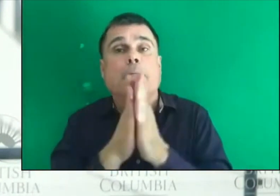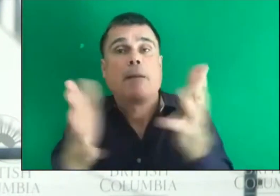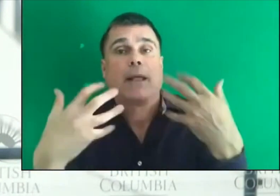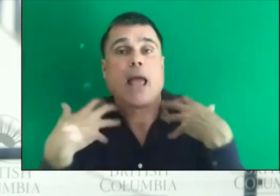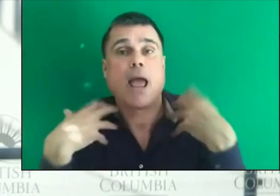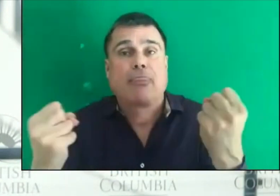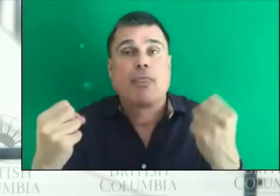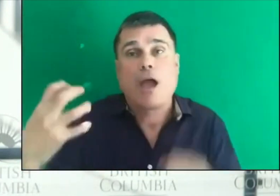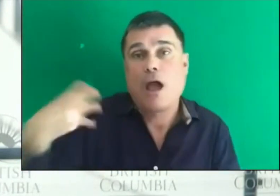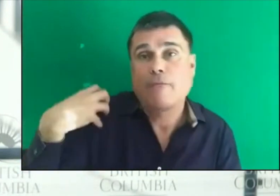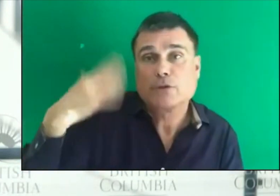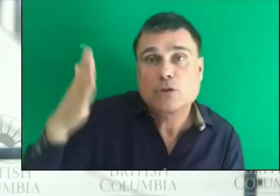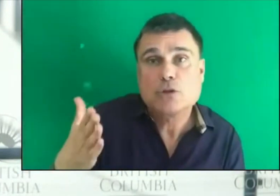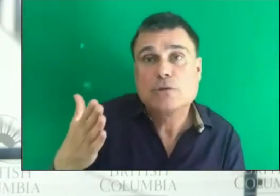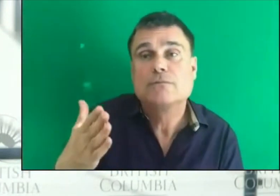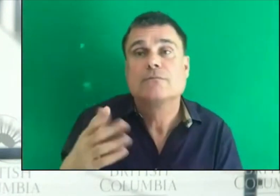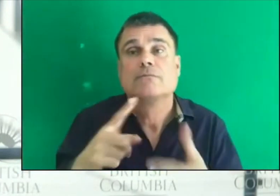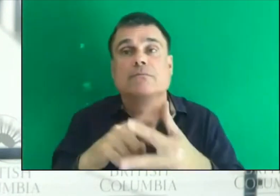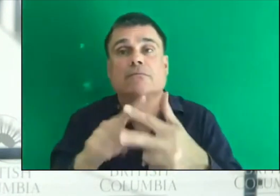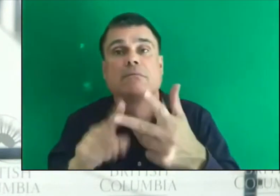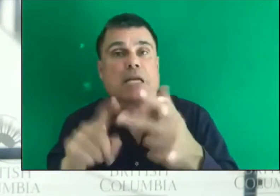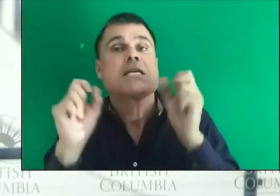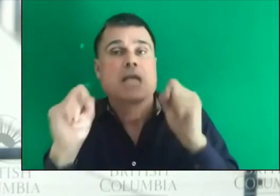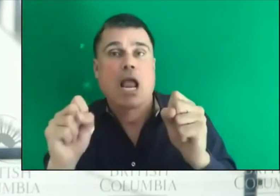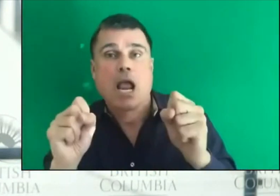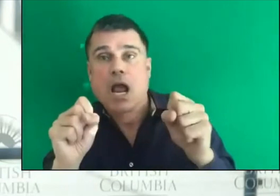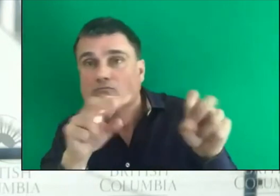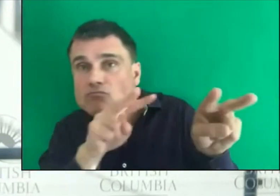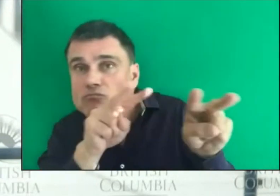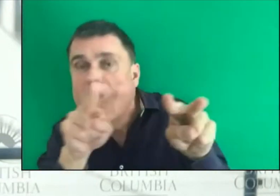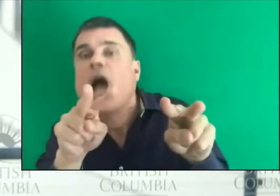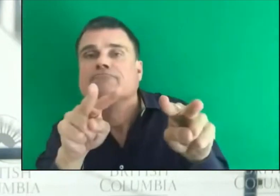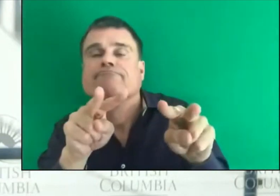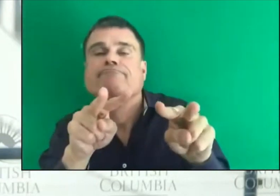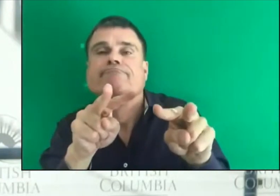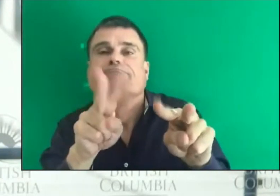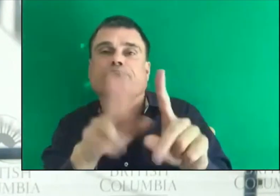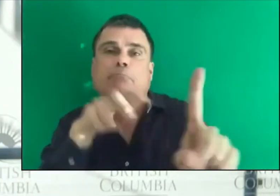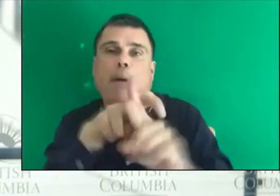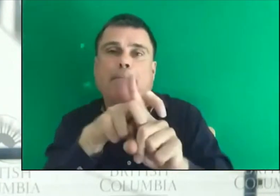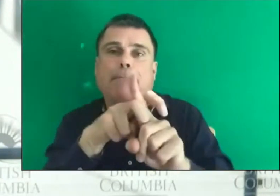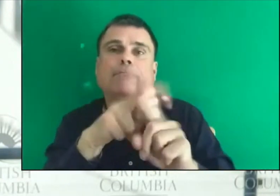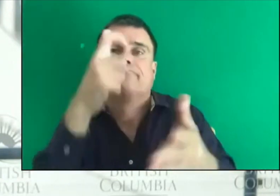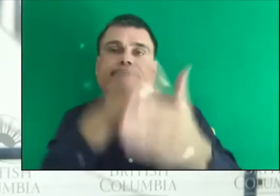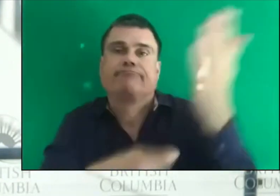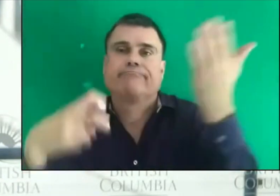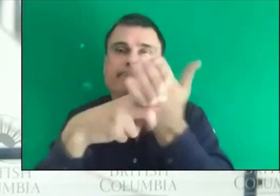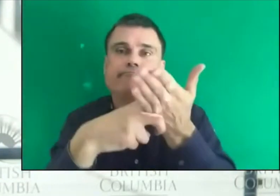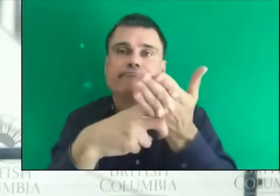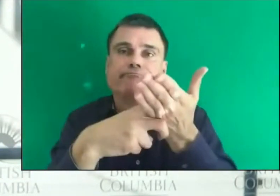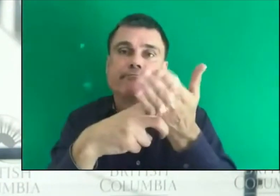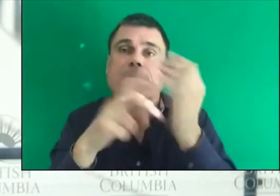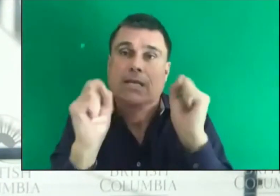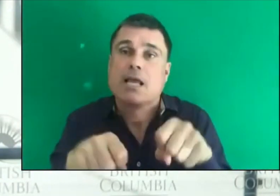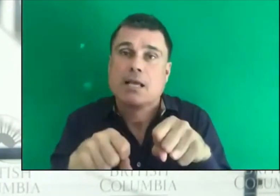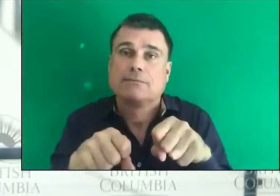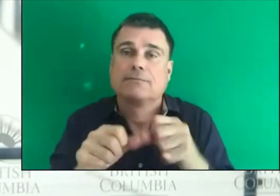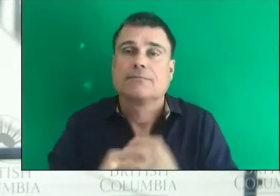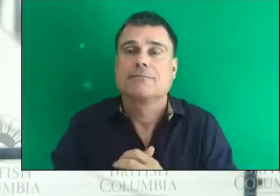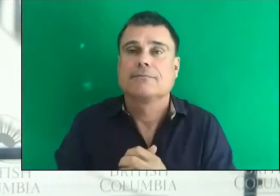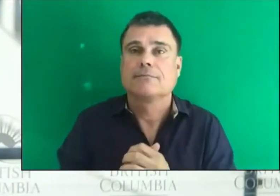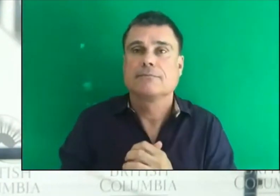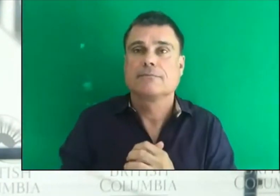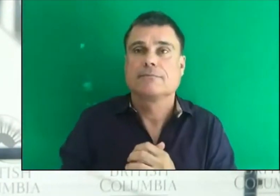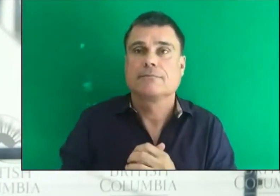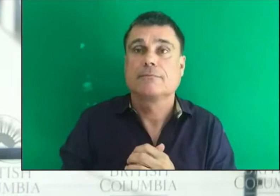have the ability to enforce rules, and that can be done through public health inspectors. We've now also have